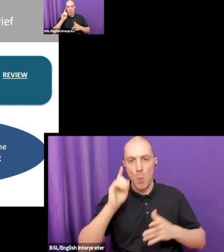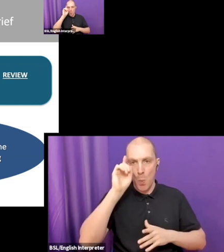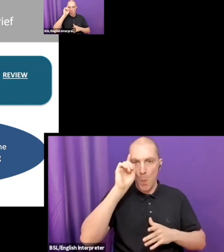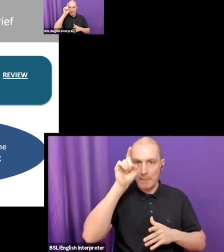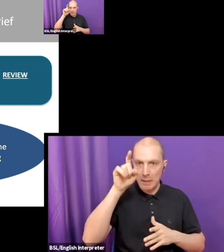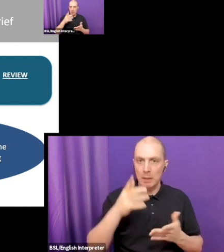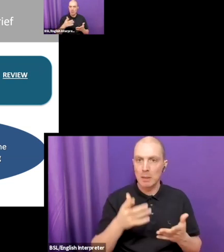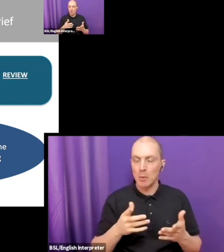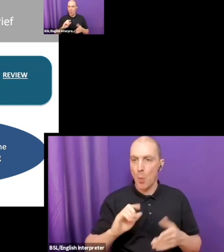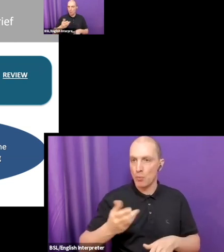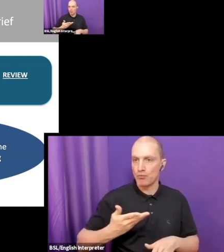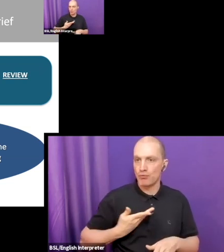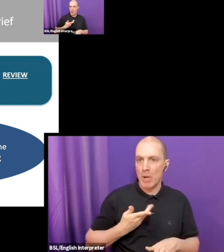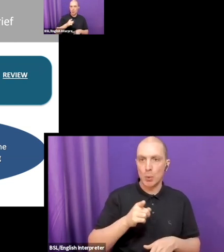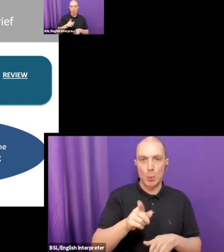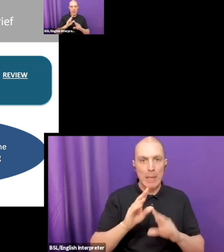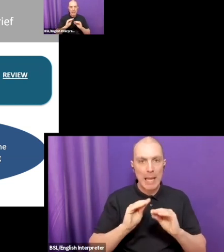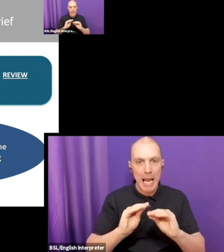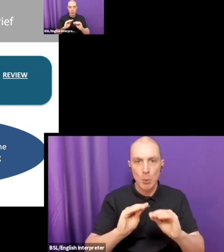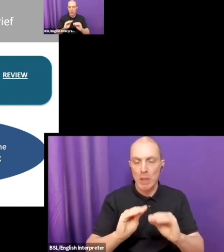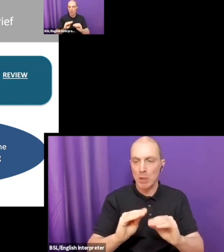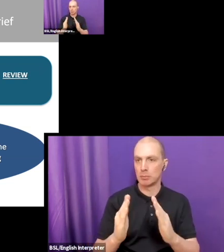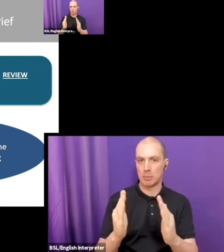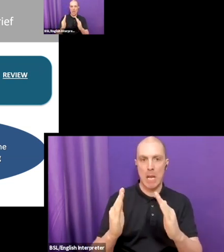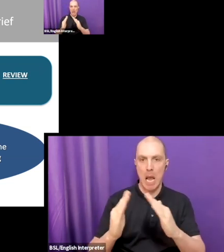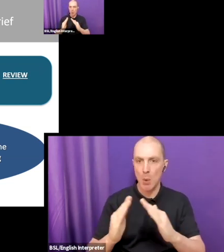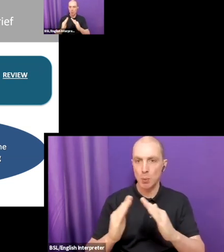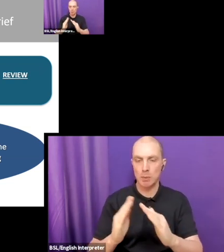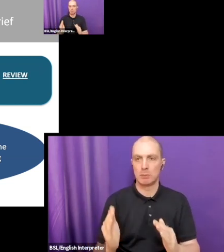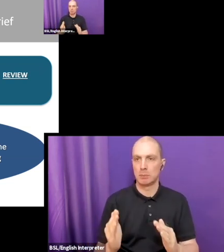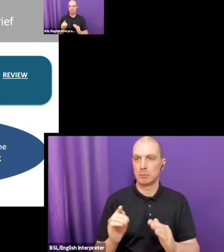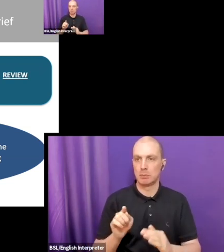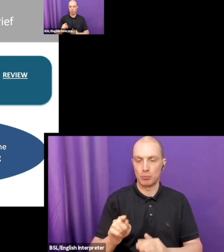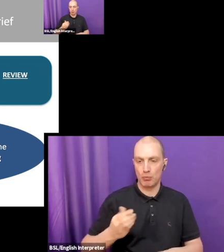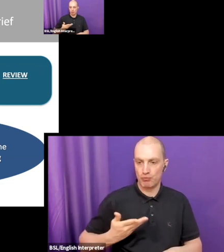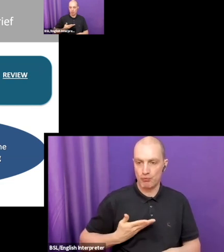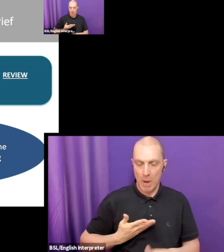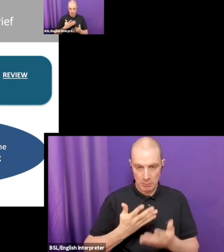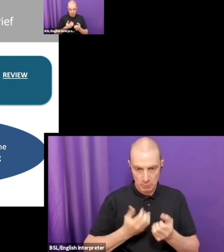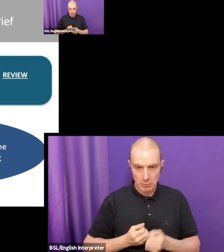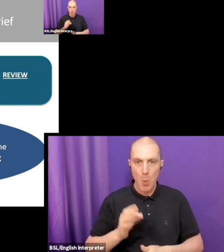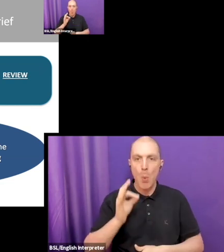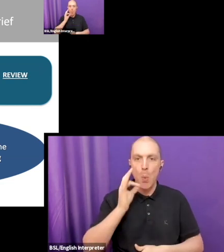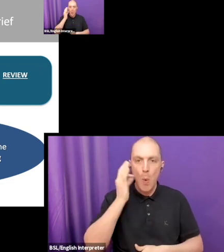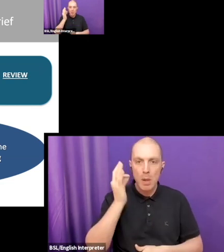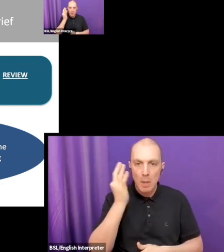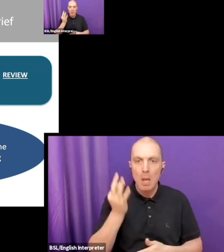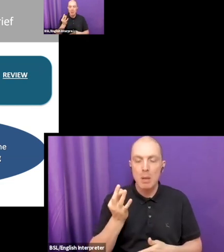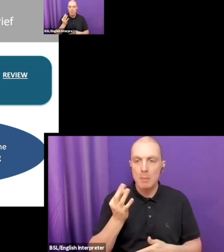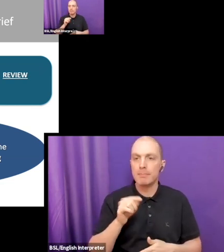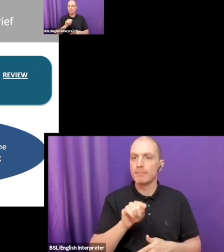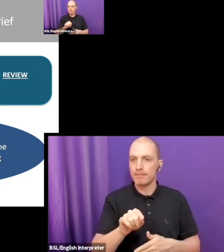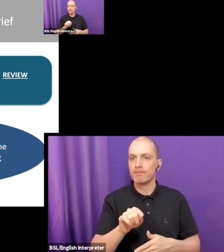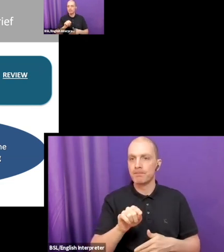to education, rights to housing, rights to water. So all also the human rights links to economic, social, and